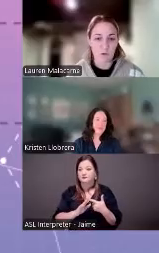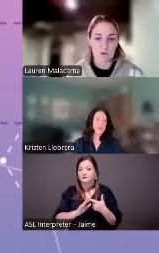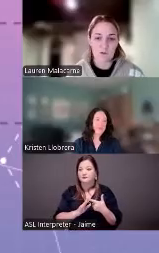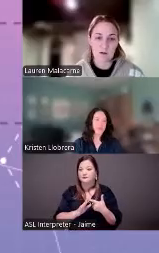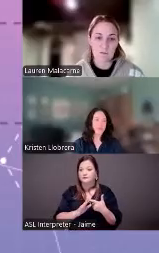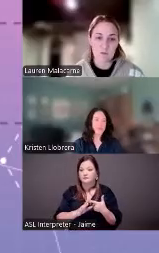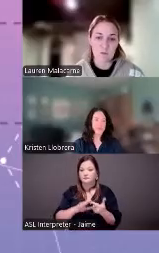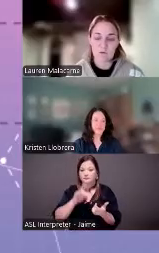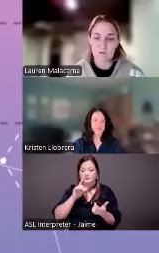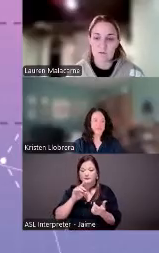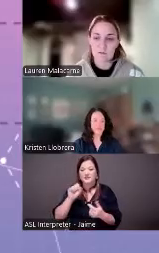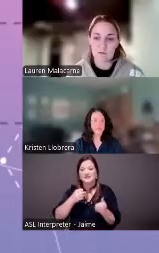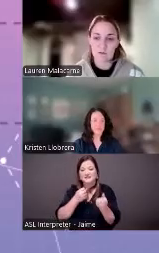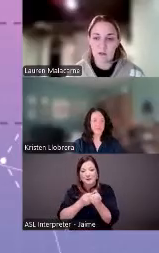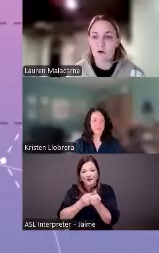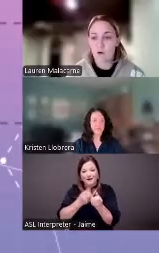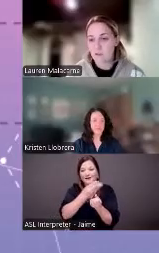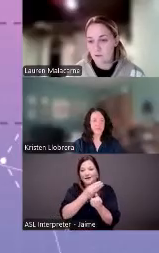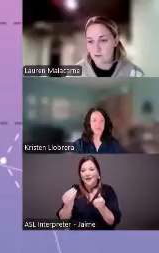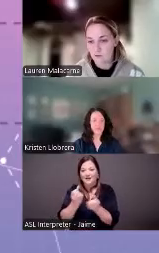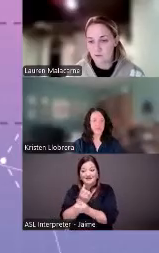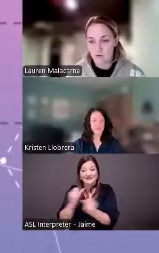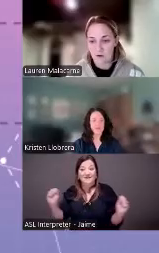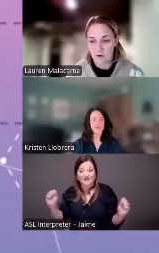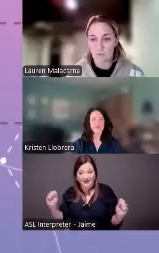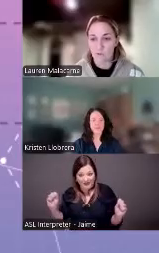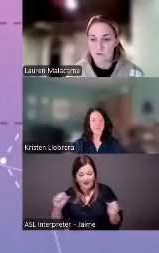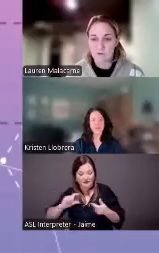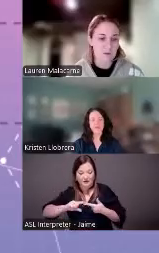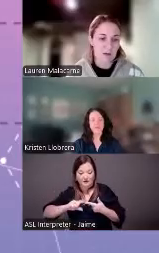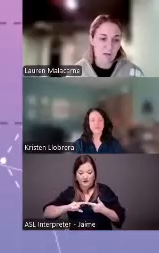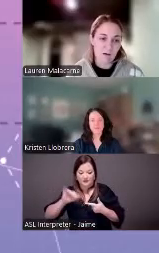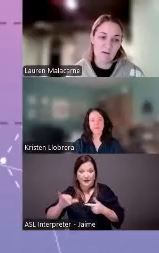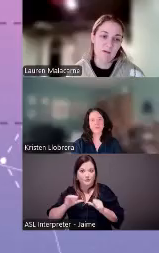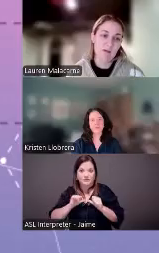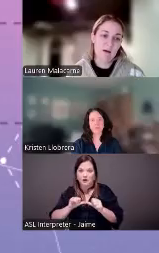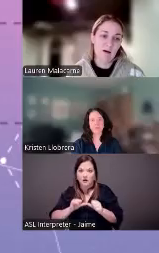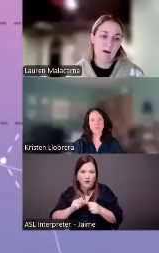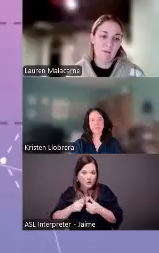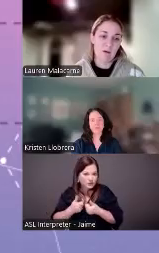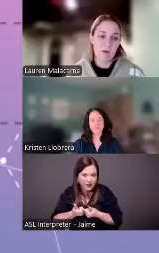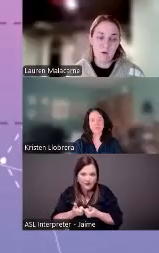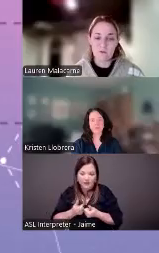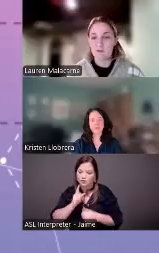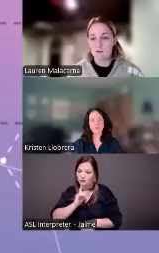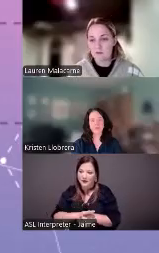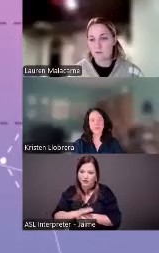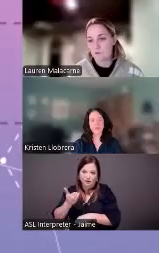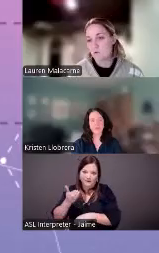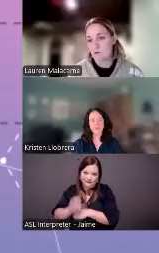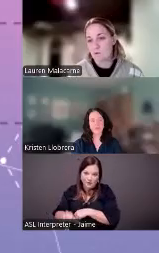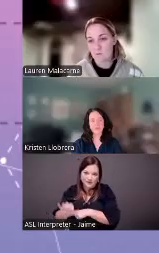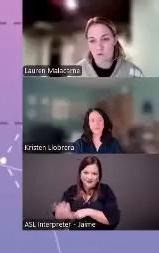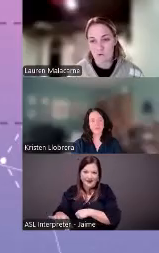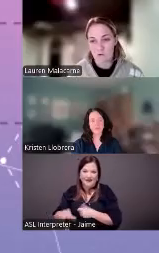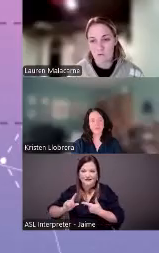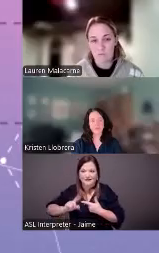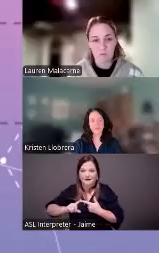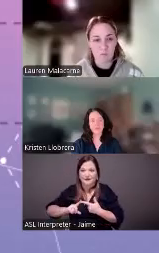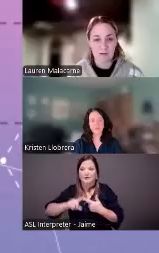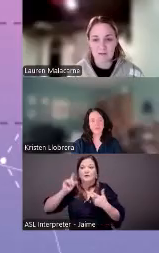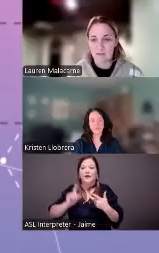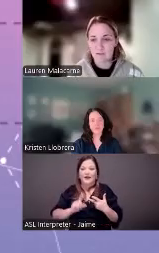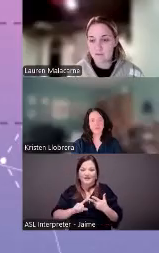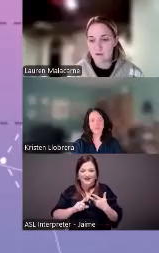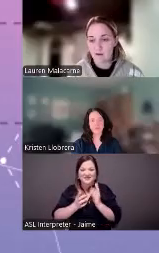throughout the course, which was like an ongoing challenge to figure out how forced to make that. And then ultimately the skill tutorials, which are